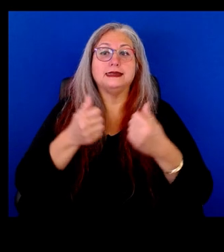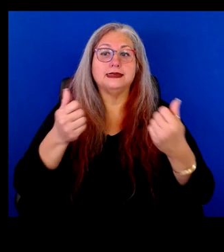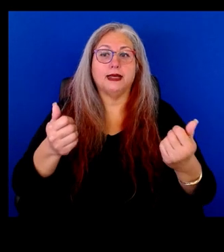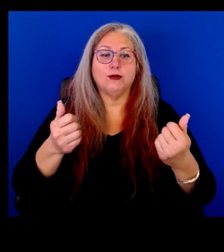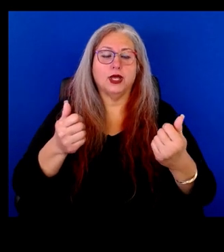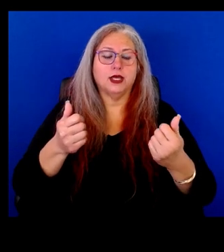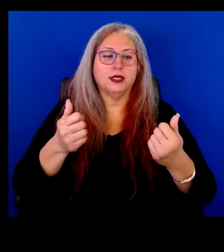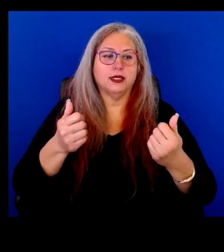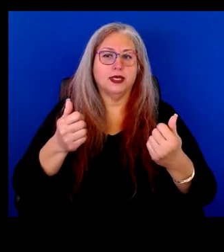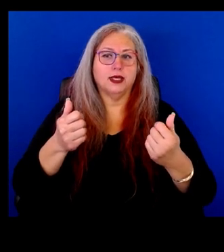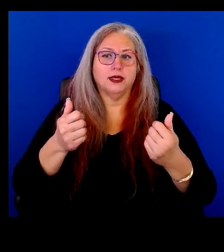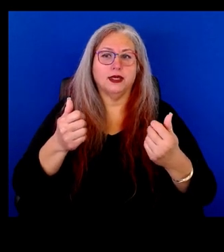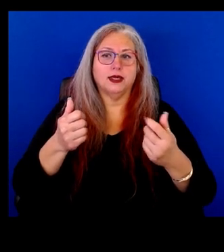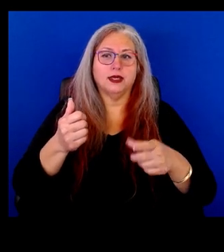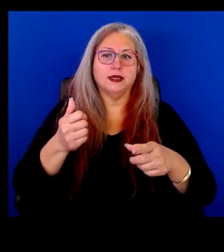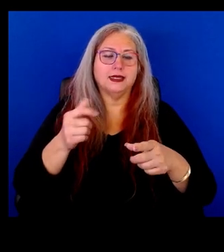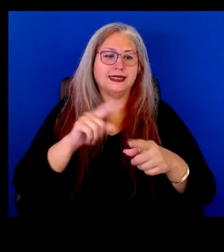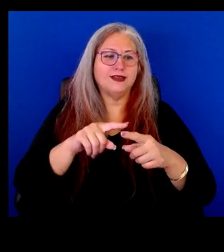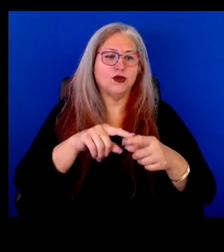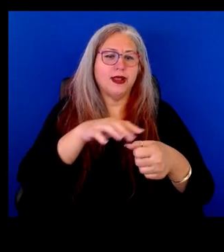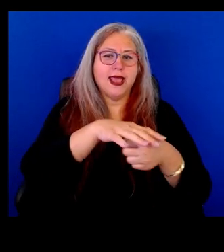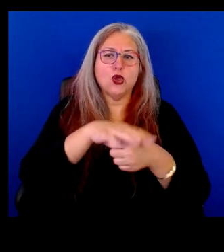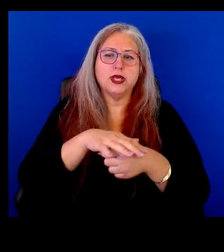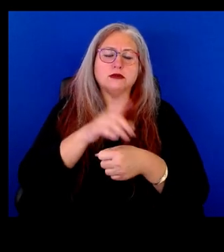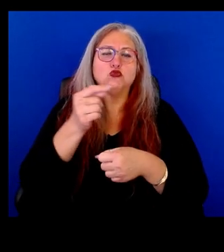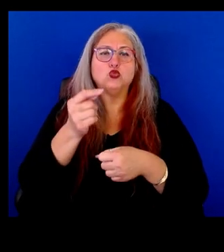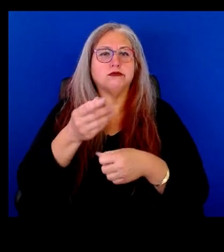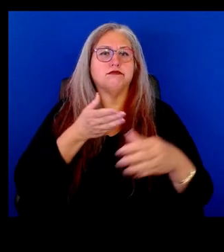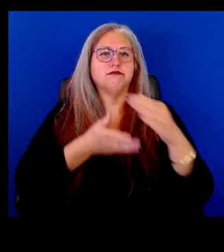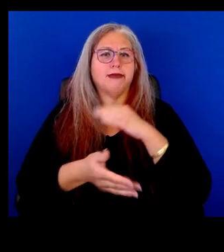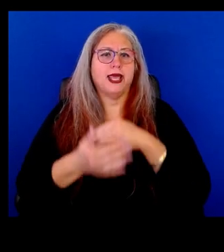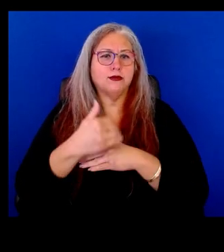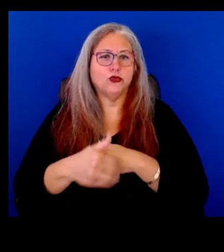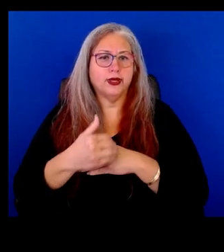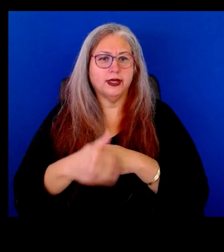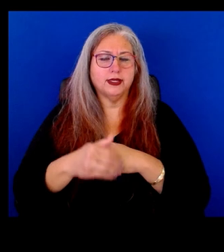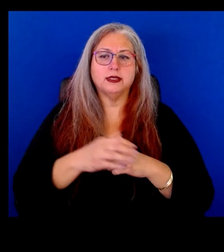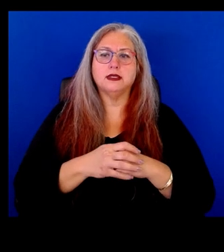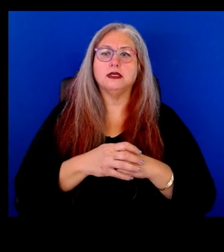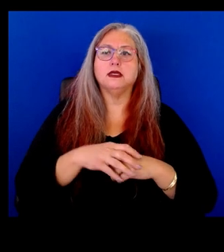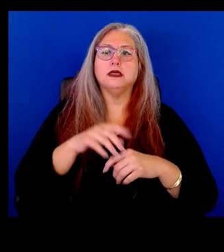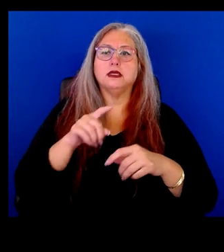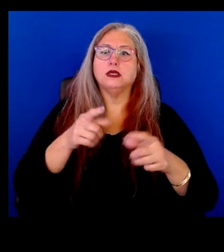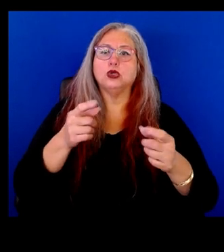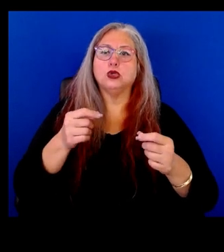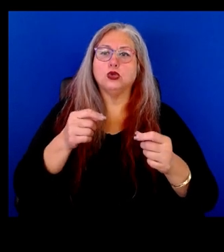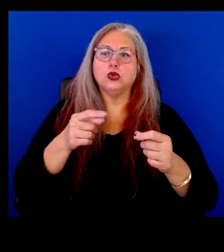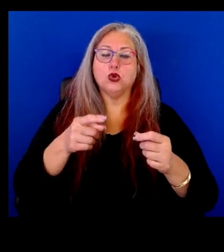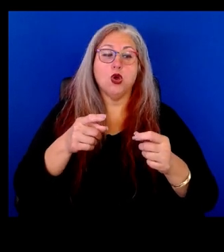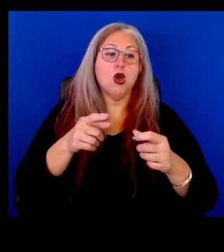separate focal spots for baking bread. And they